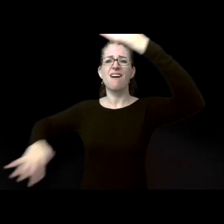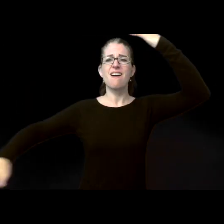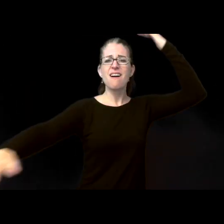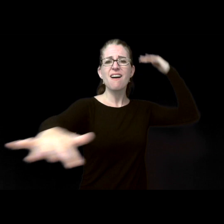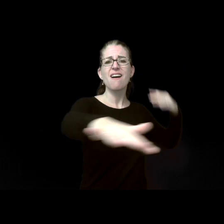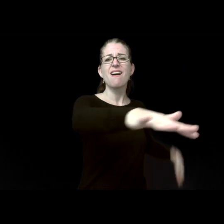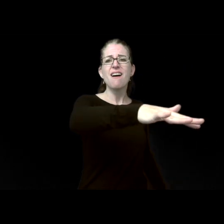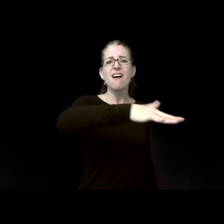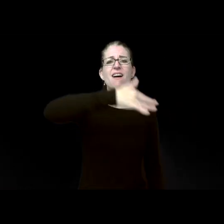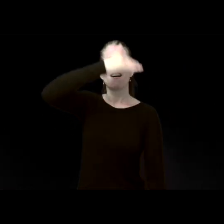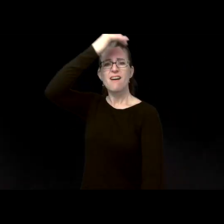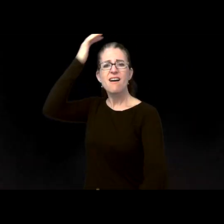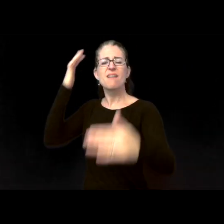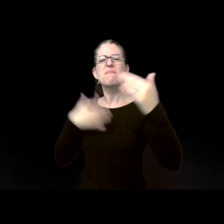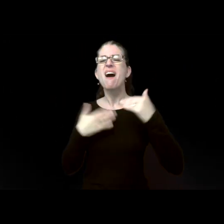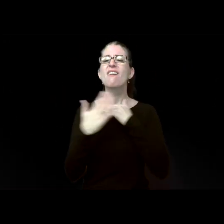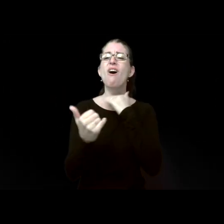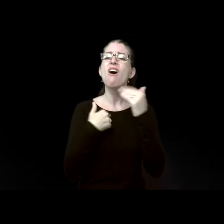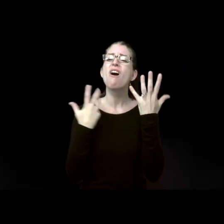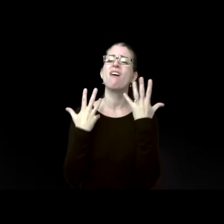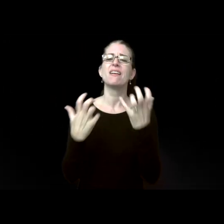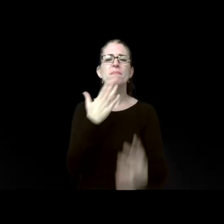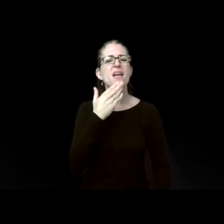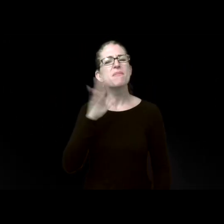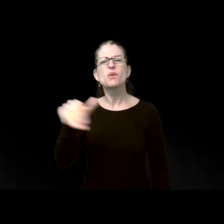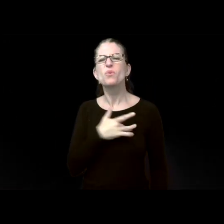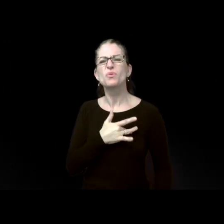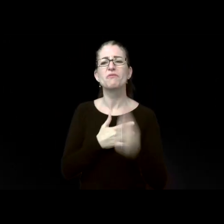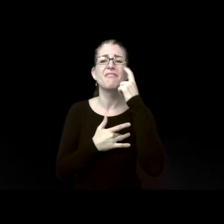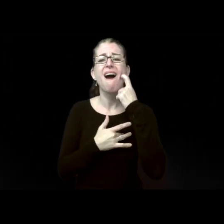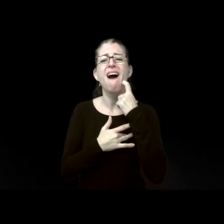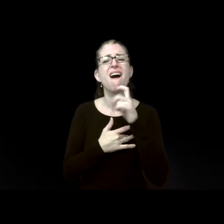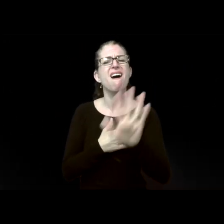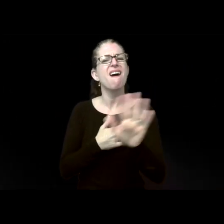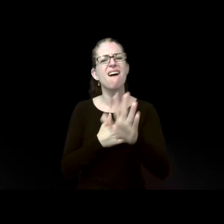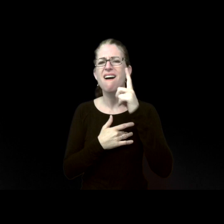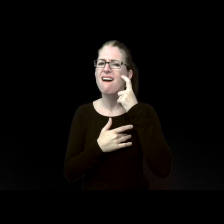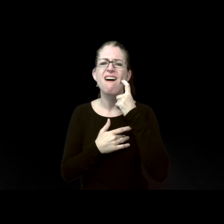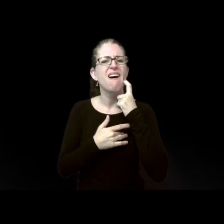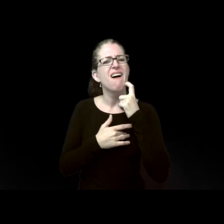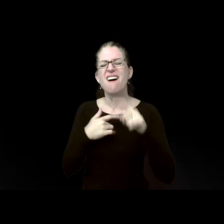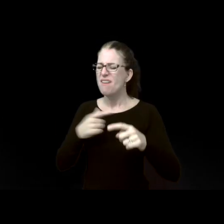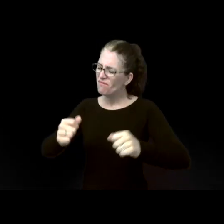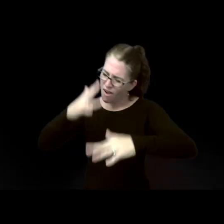baby, through the sky. It's my calling, baby, don't you cry,